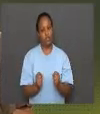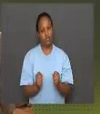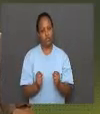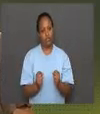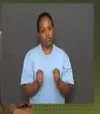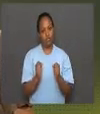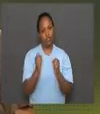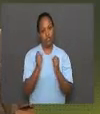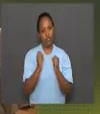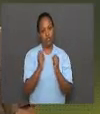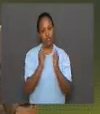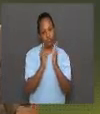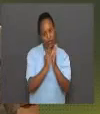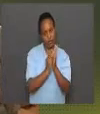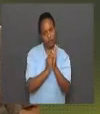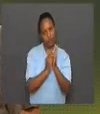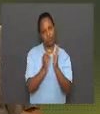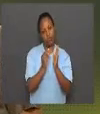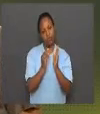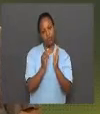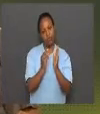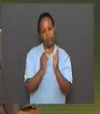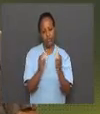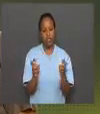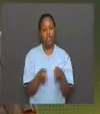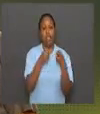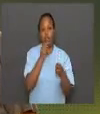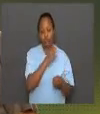rule of law or social values.